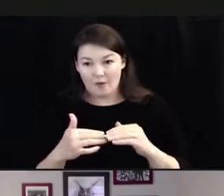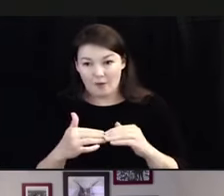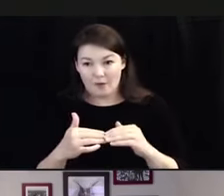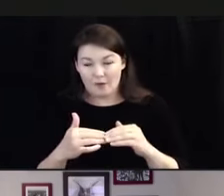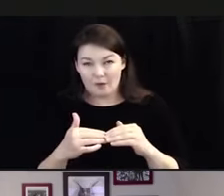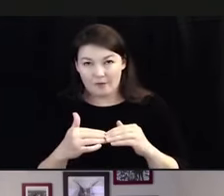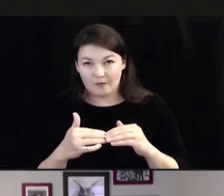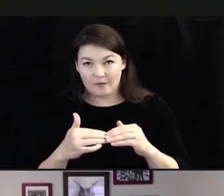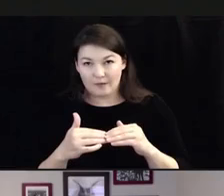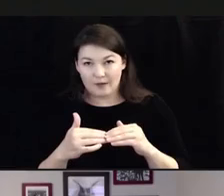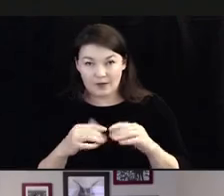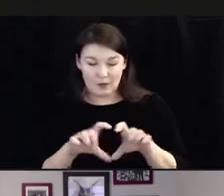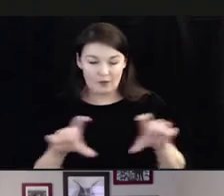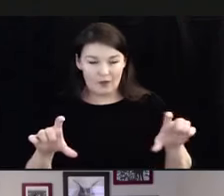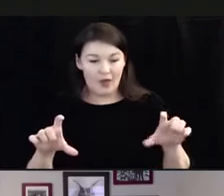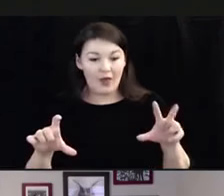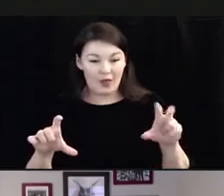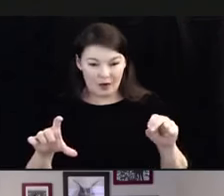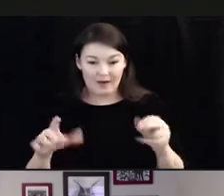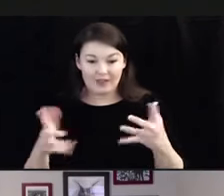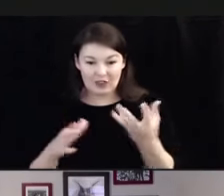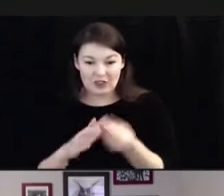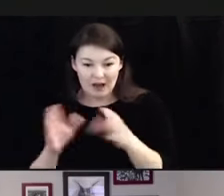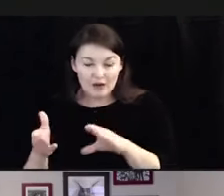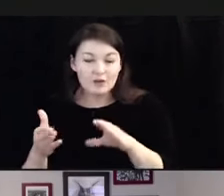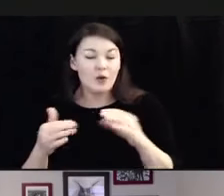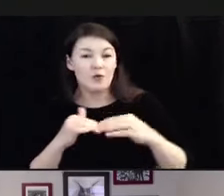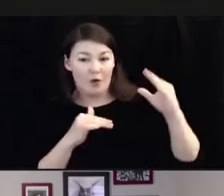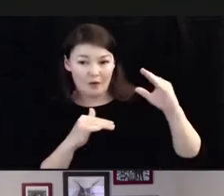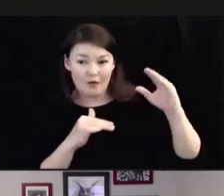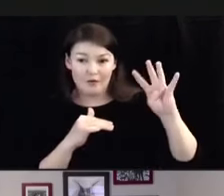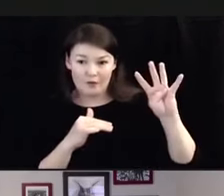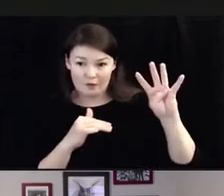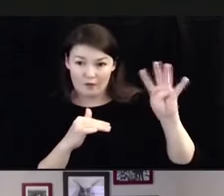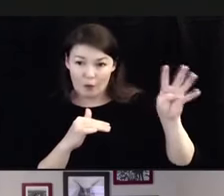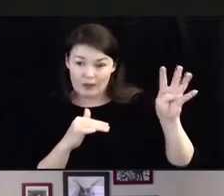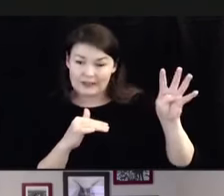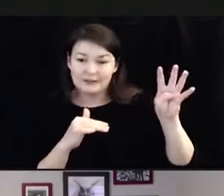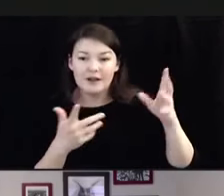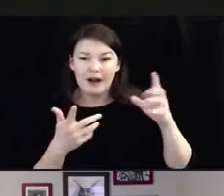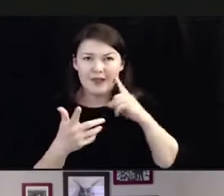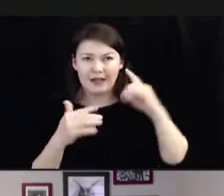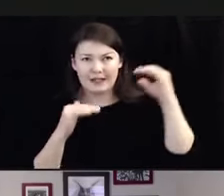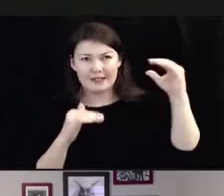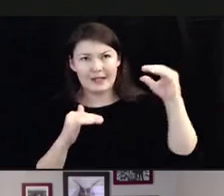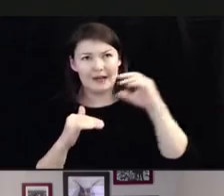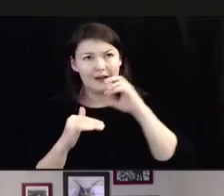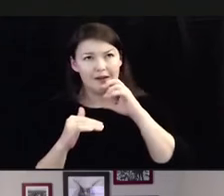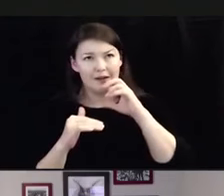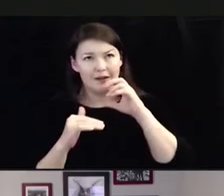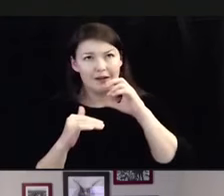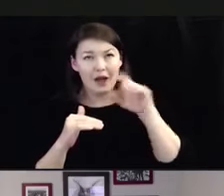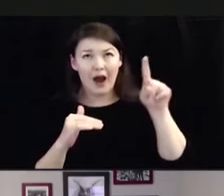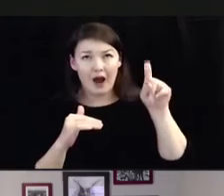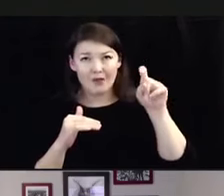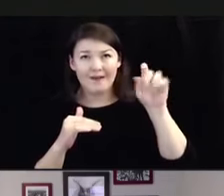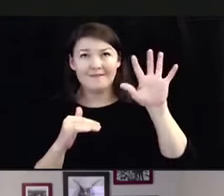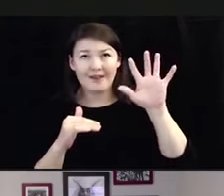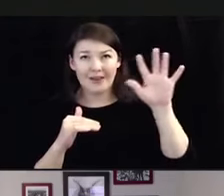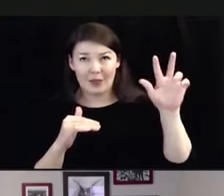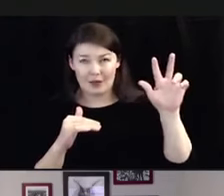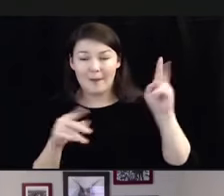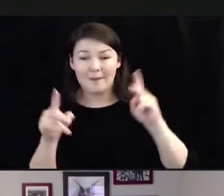to 60, it's almost as stark. We've lost a few people who are vaccinated, I think 13, but 153 who